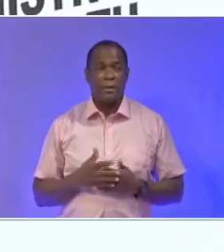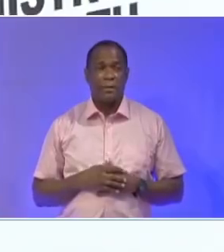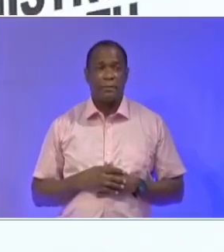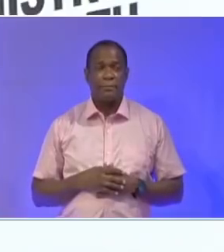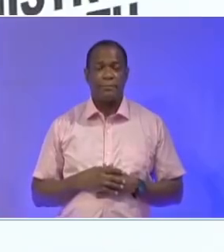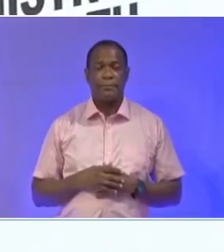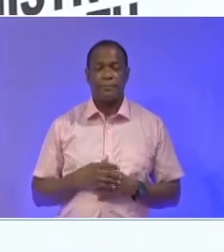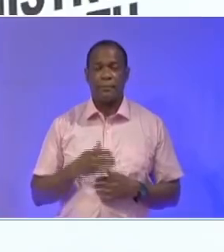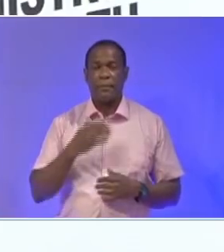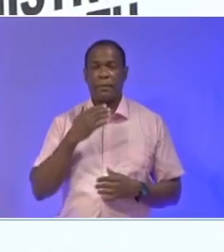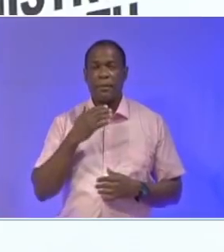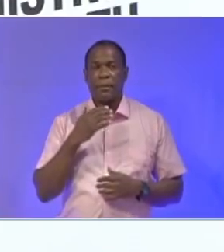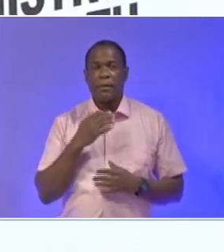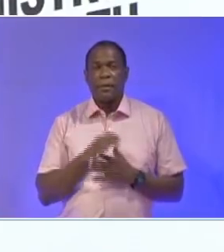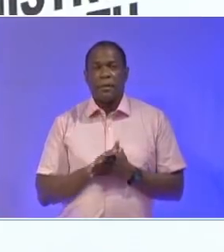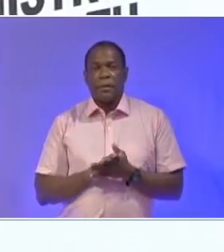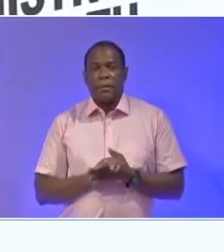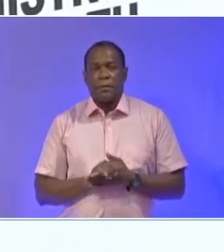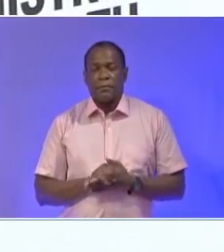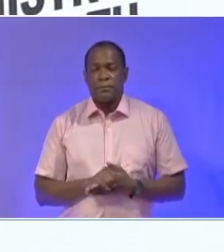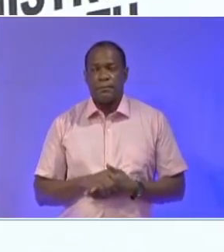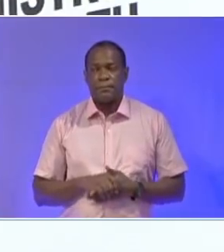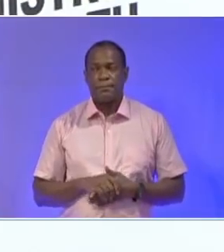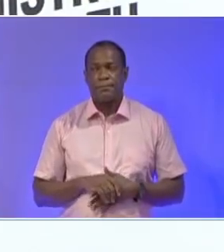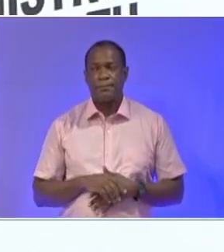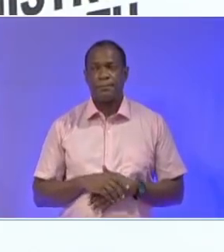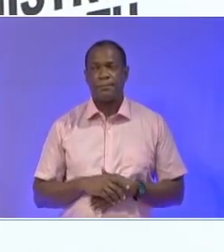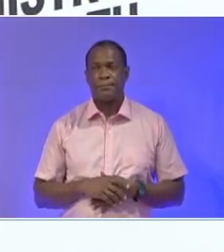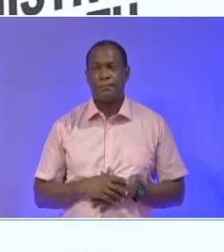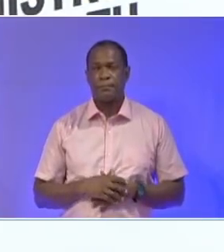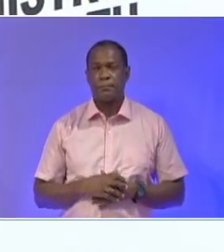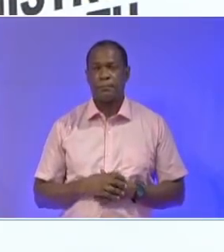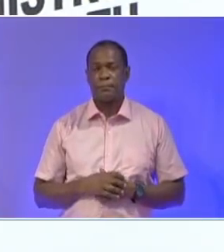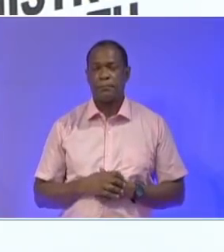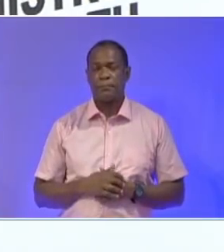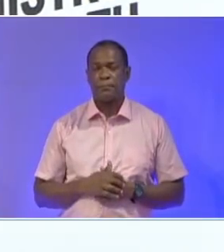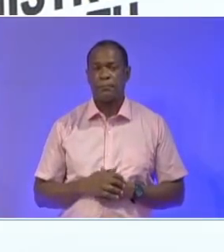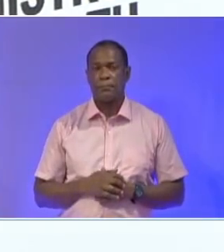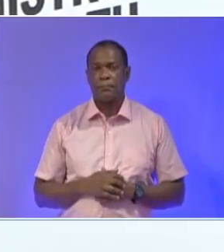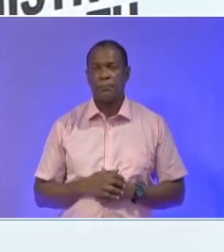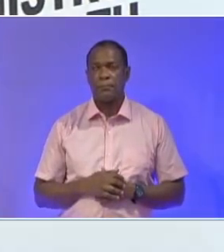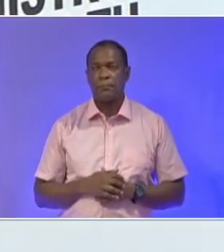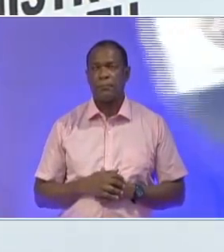Dr. Kiran Suraj. Can I have that clinical update slide, please?